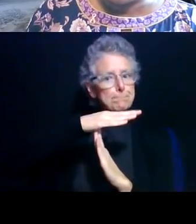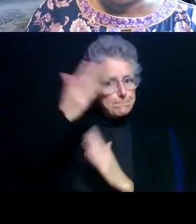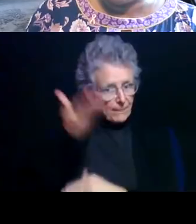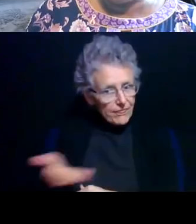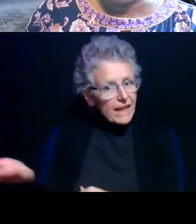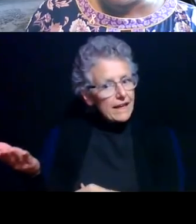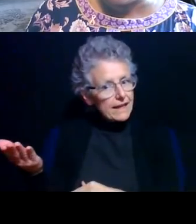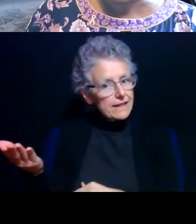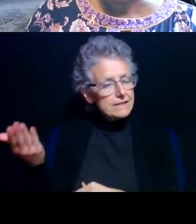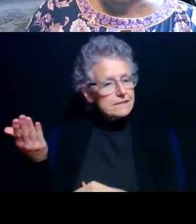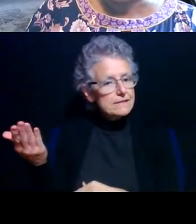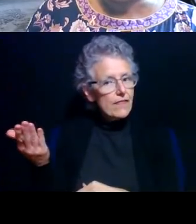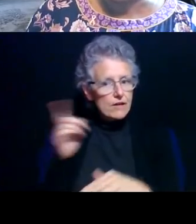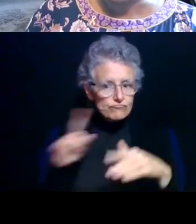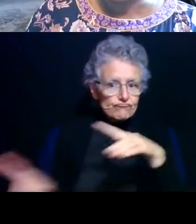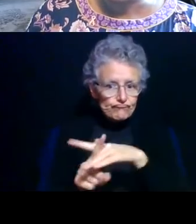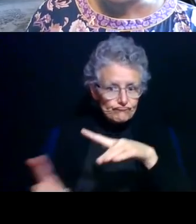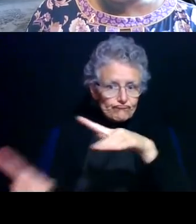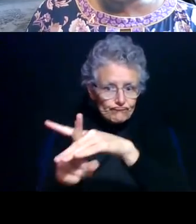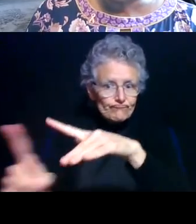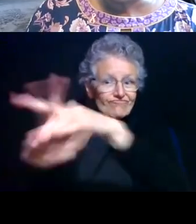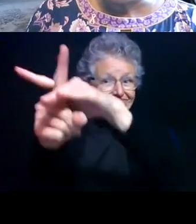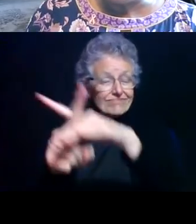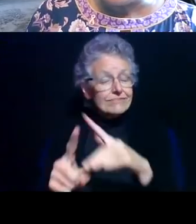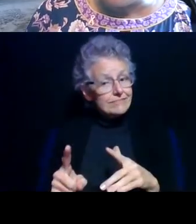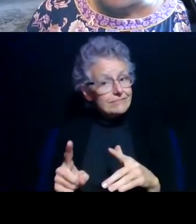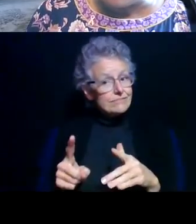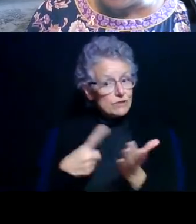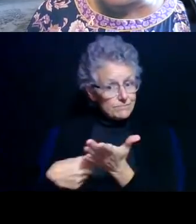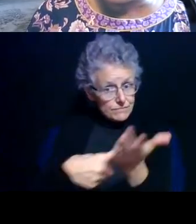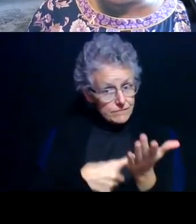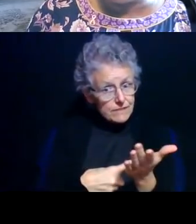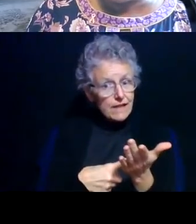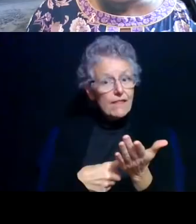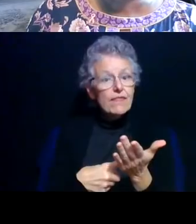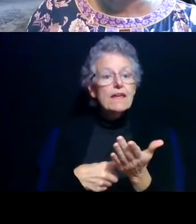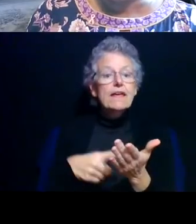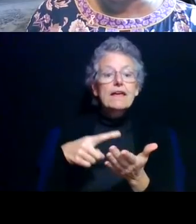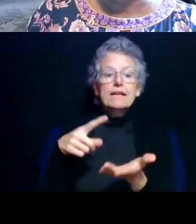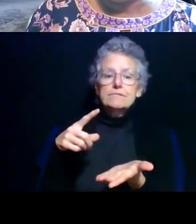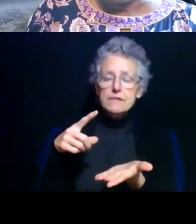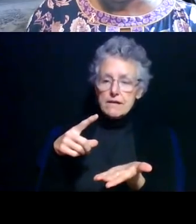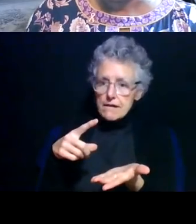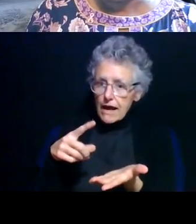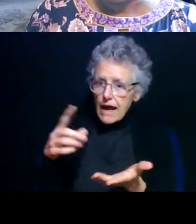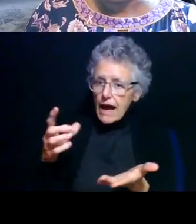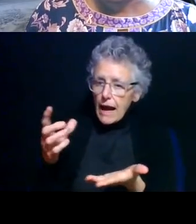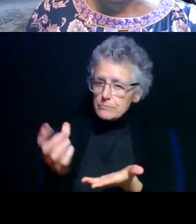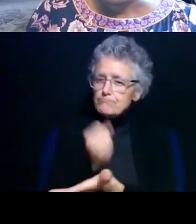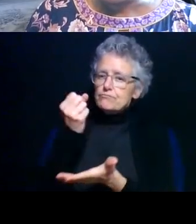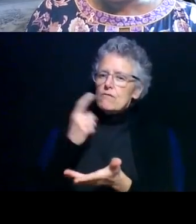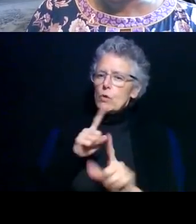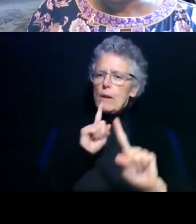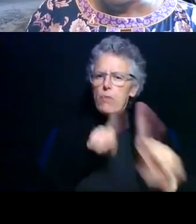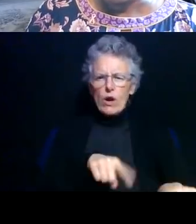that arose throughout the conversations, and the opportunity for reporting and to know, what does reporting mean? Who do you report